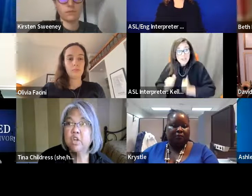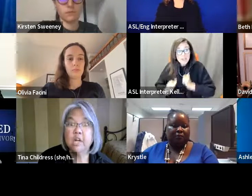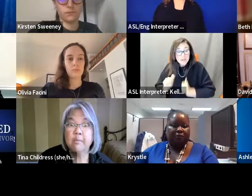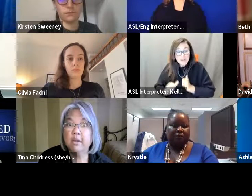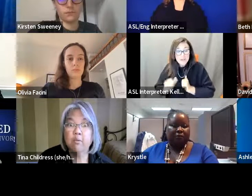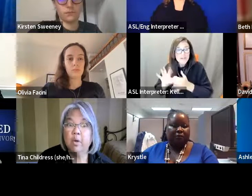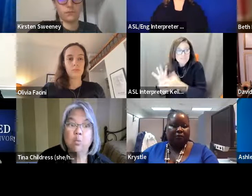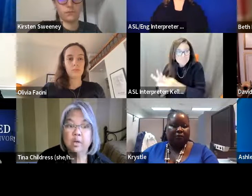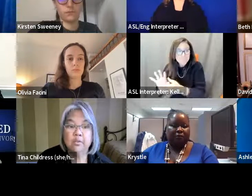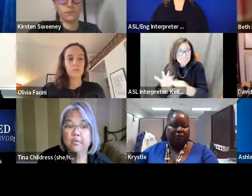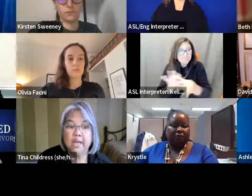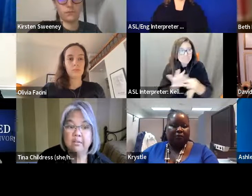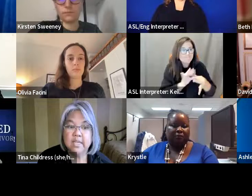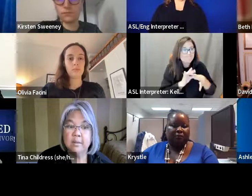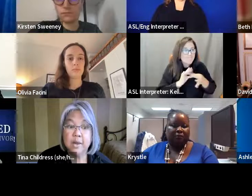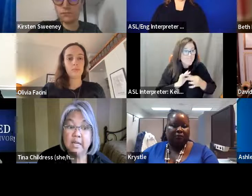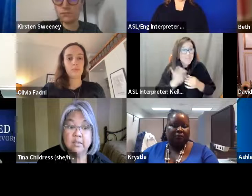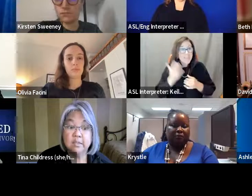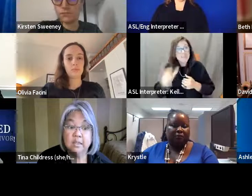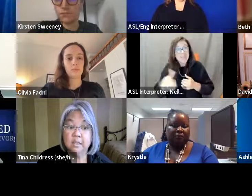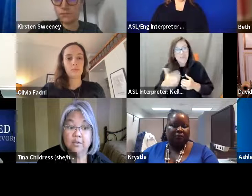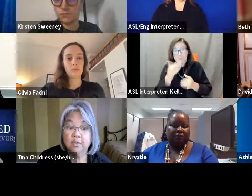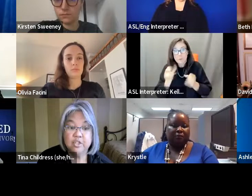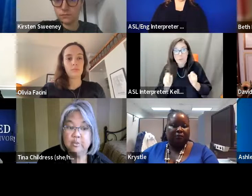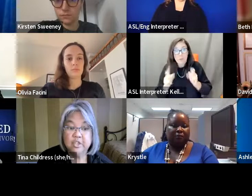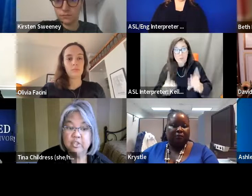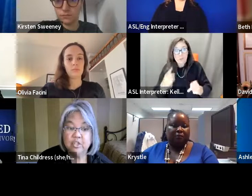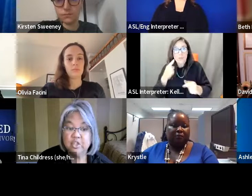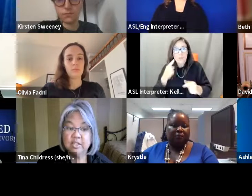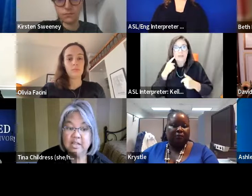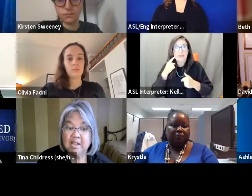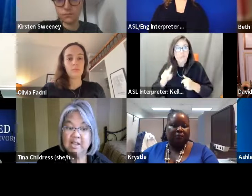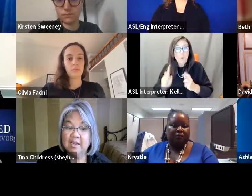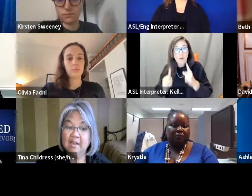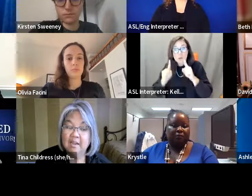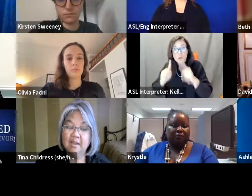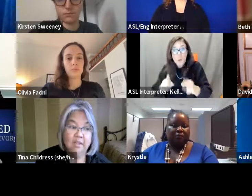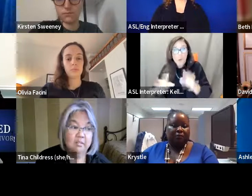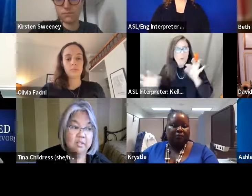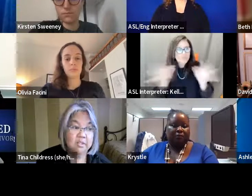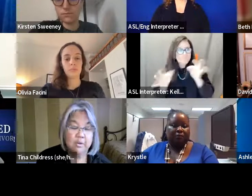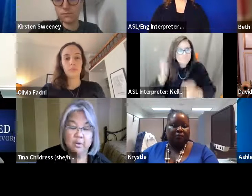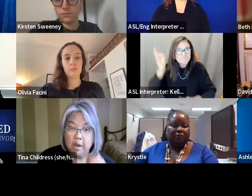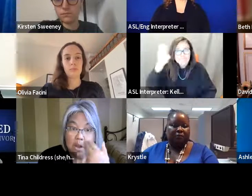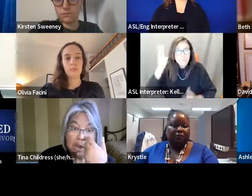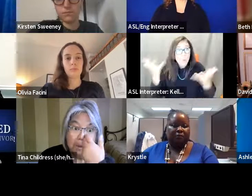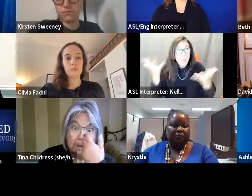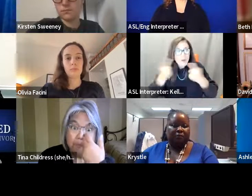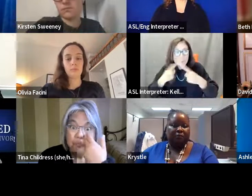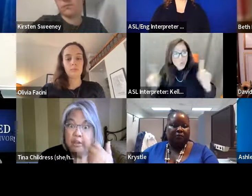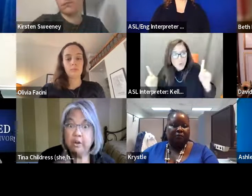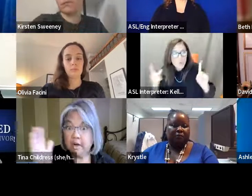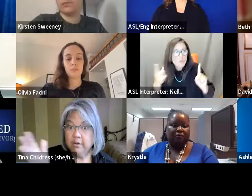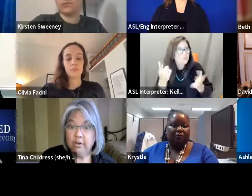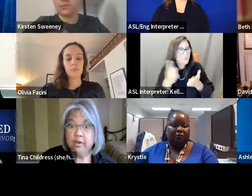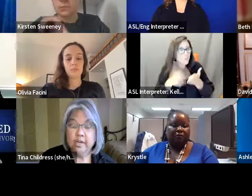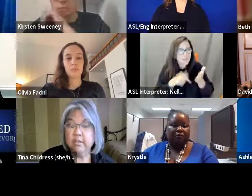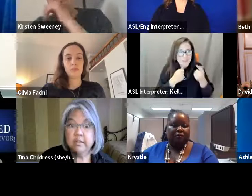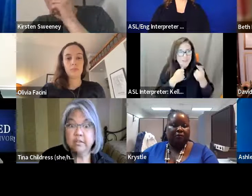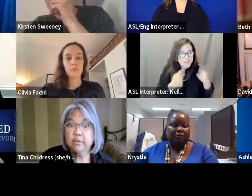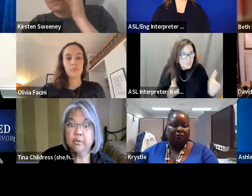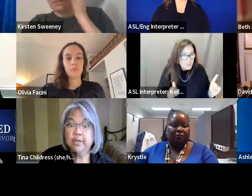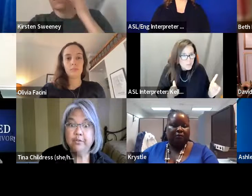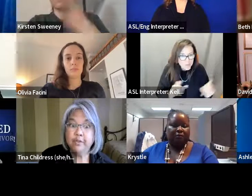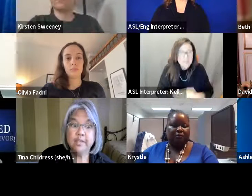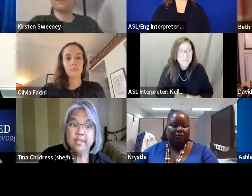to talk about what worked outside the box for situations just like that. And so, Art New York